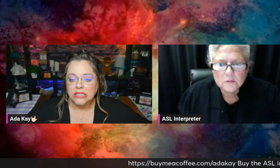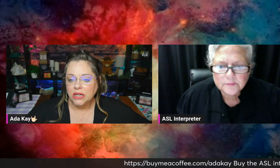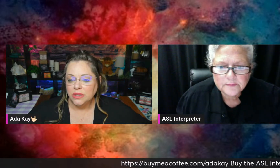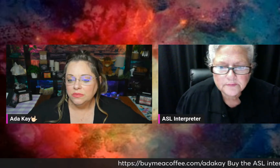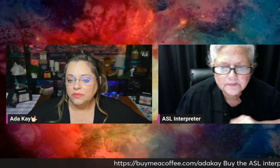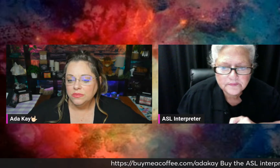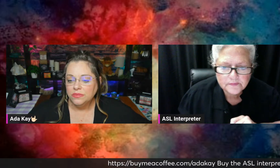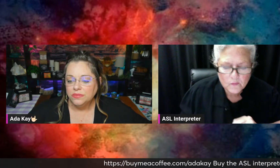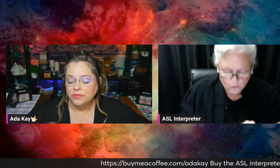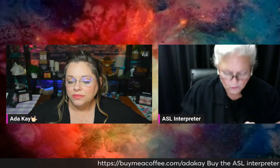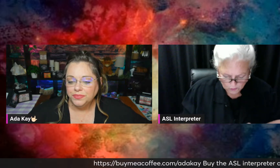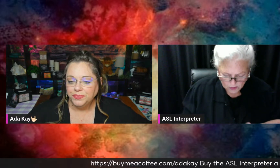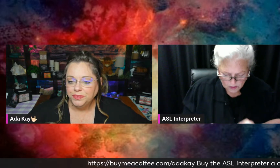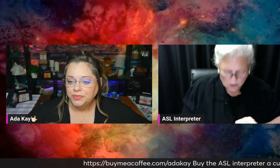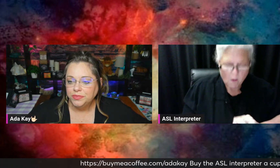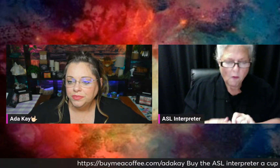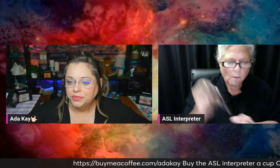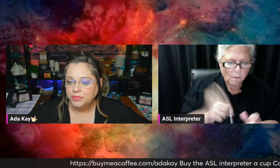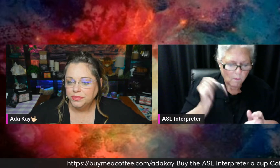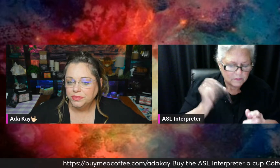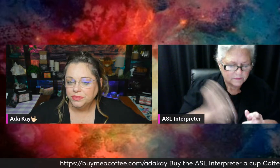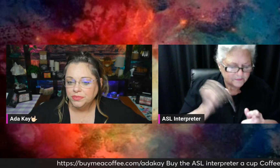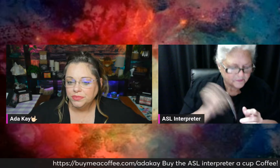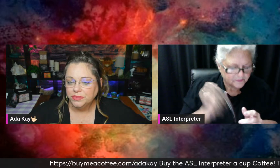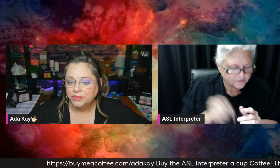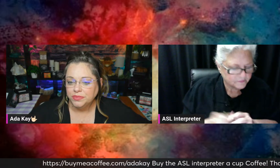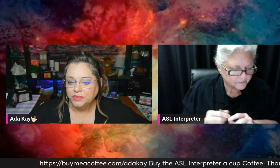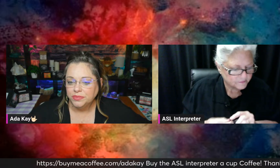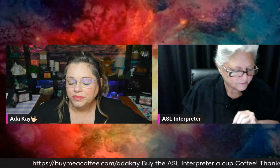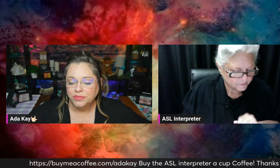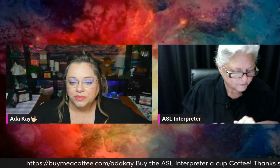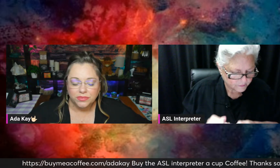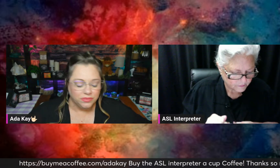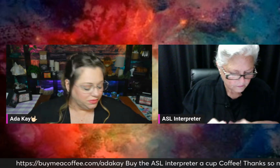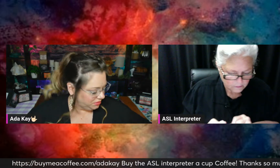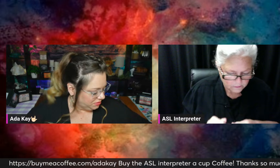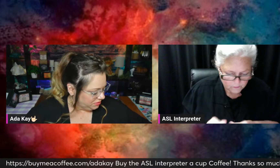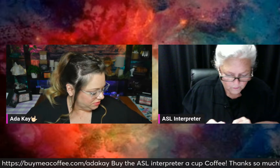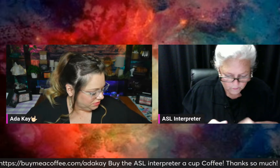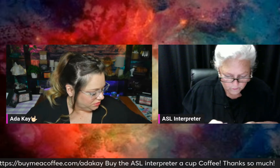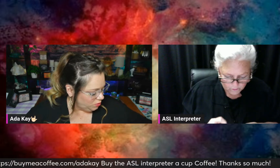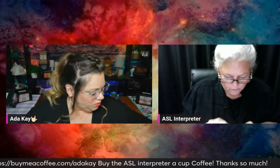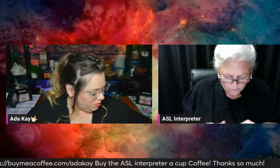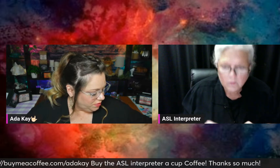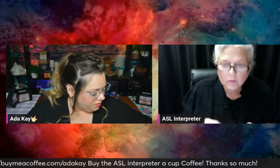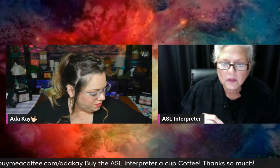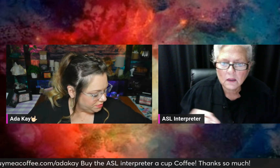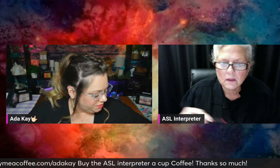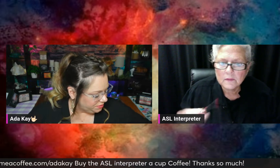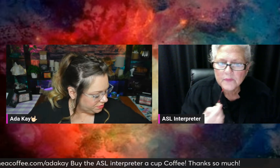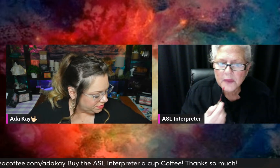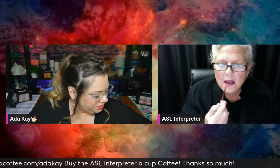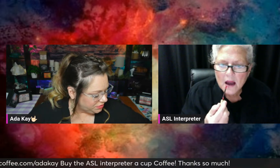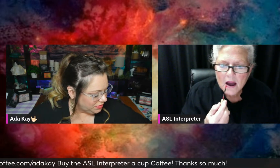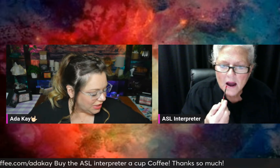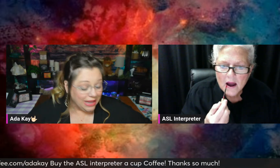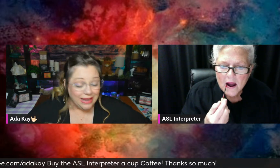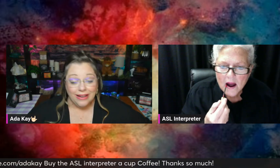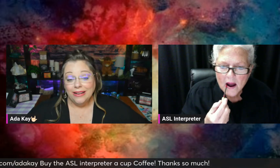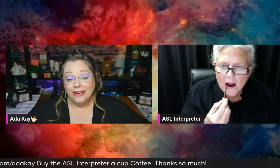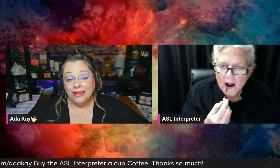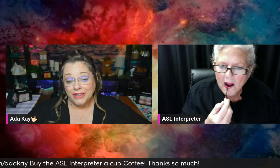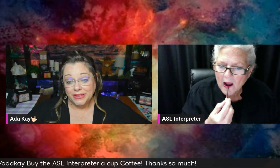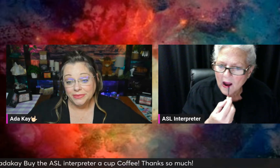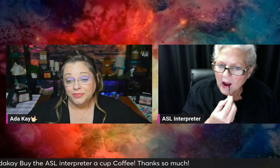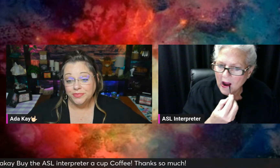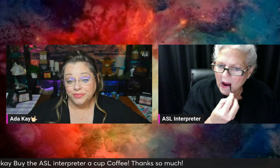And go around. Yeah, I do. Yes. It's a thankless job. It